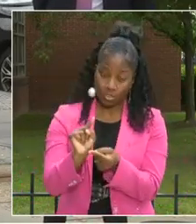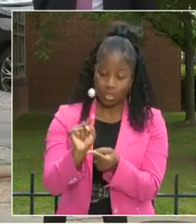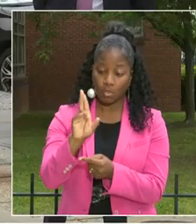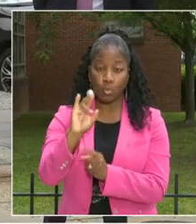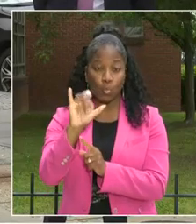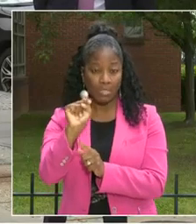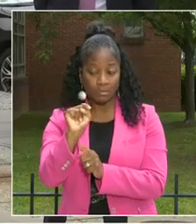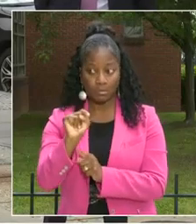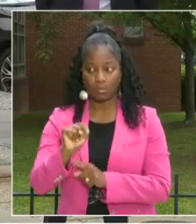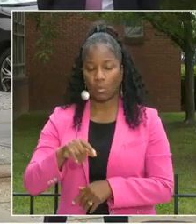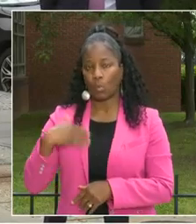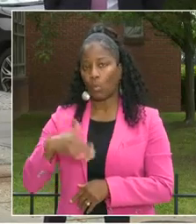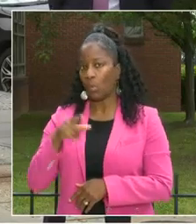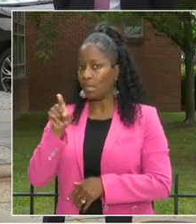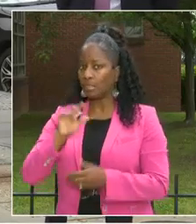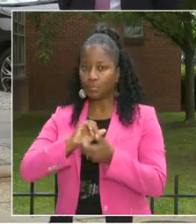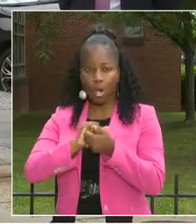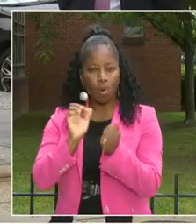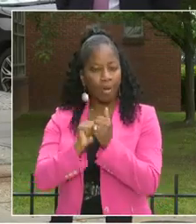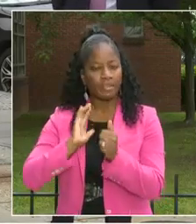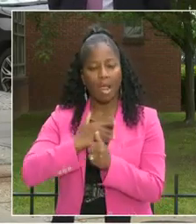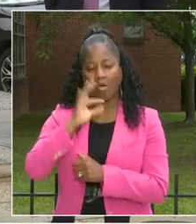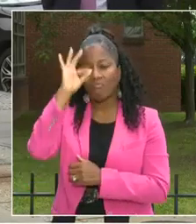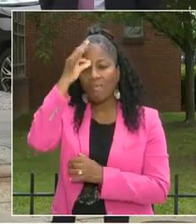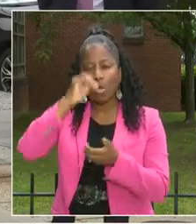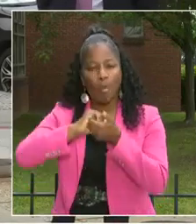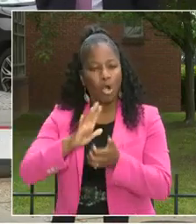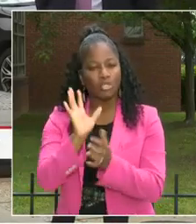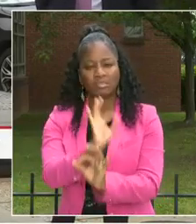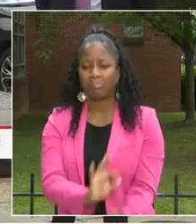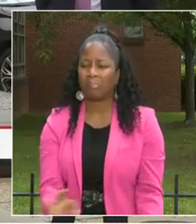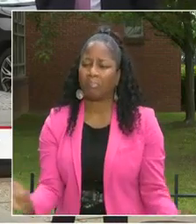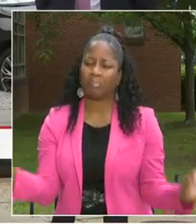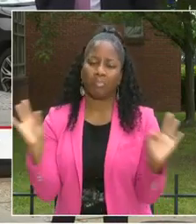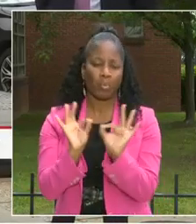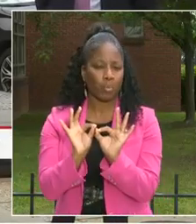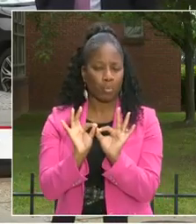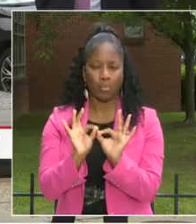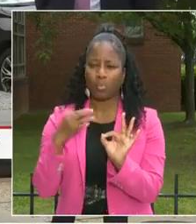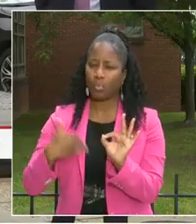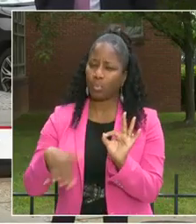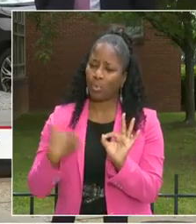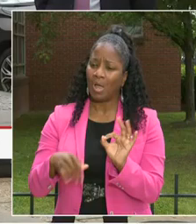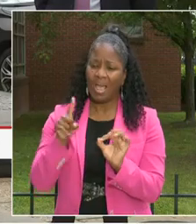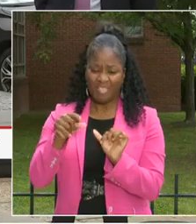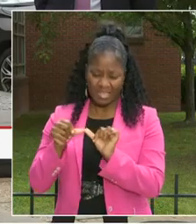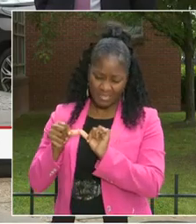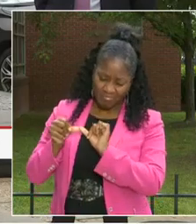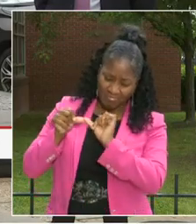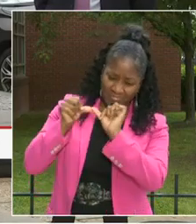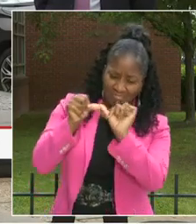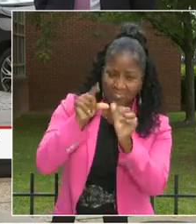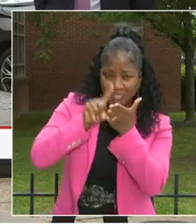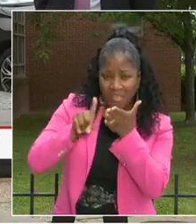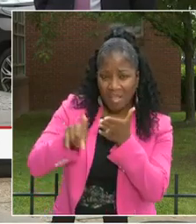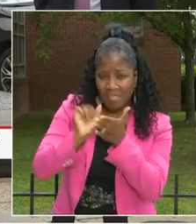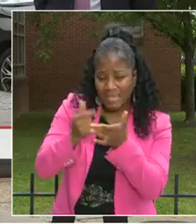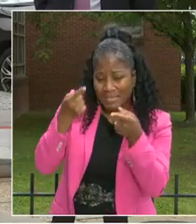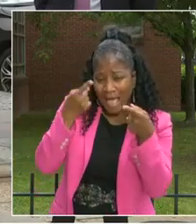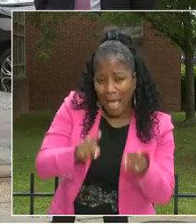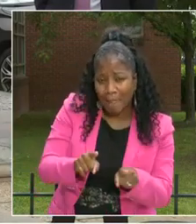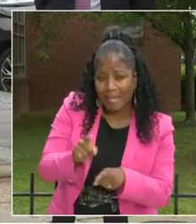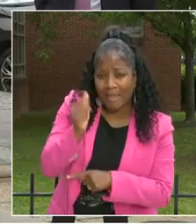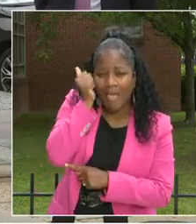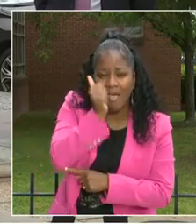These partnerships with our federal partners are critical. The steady, thorough investigations happening behind the